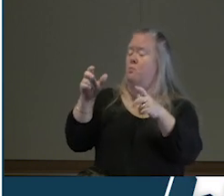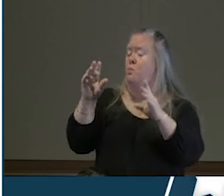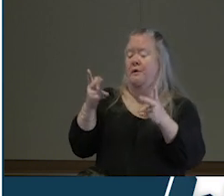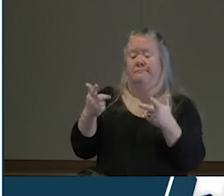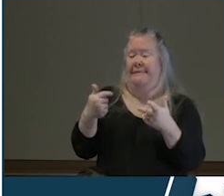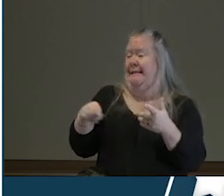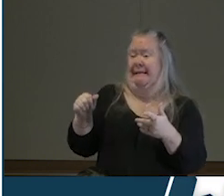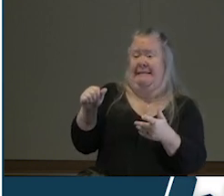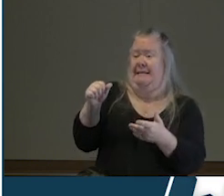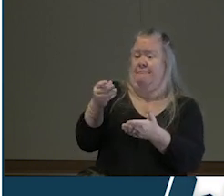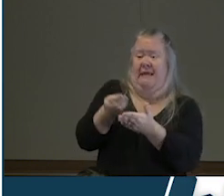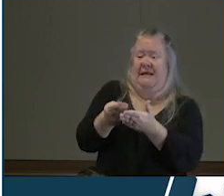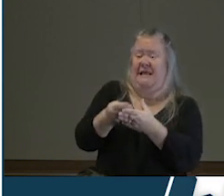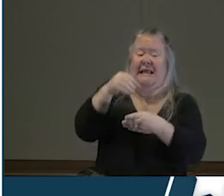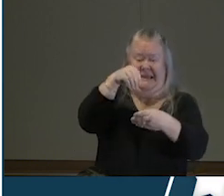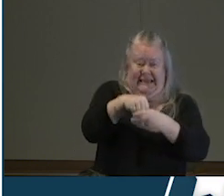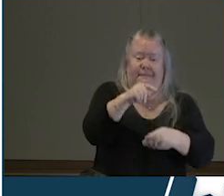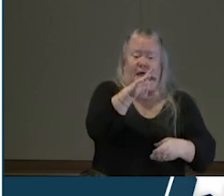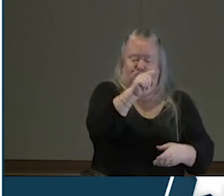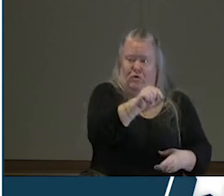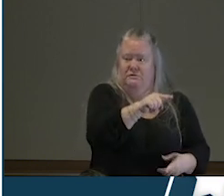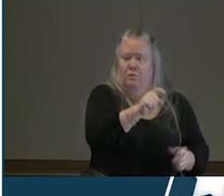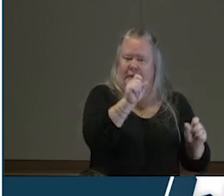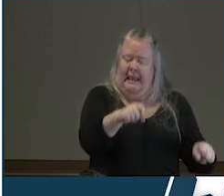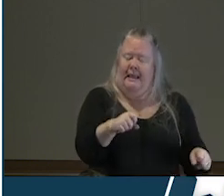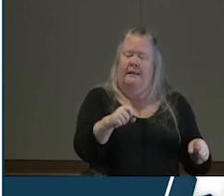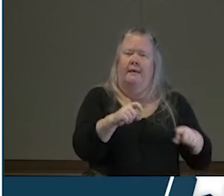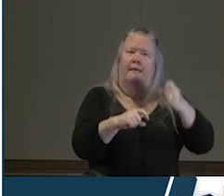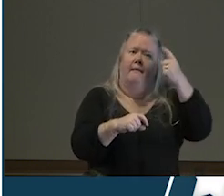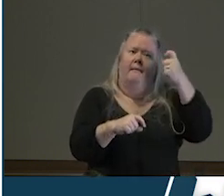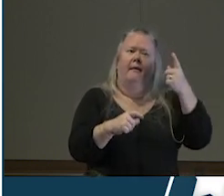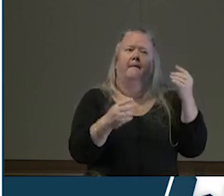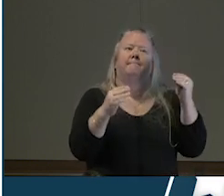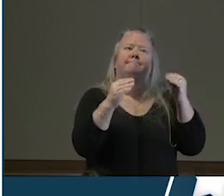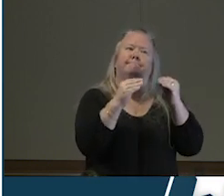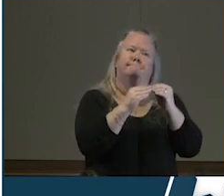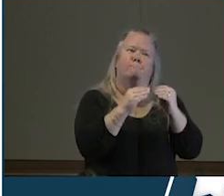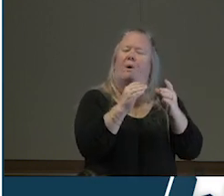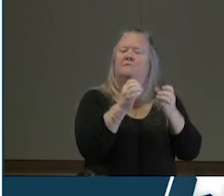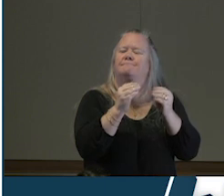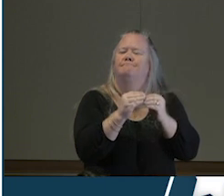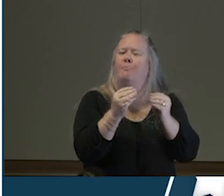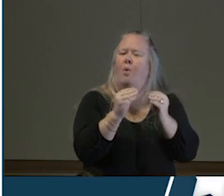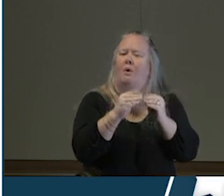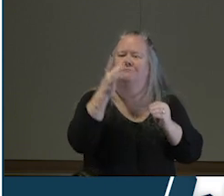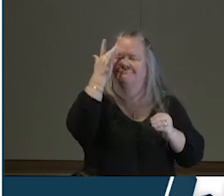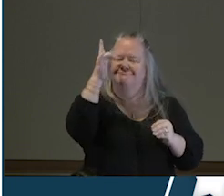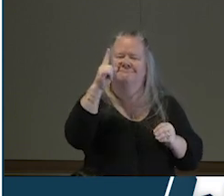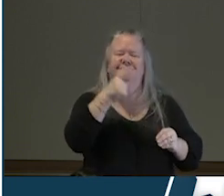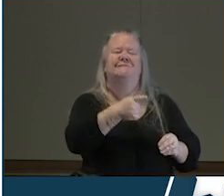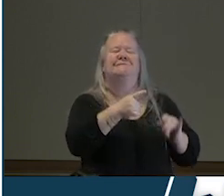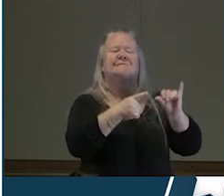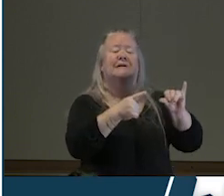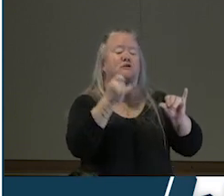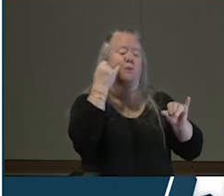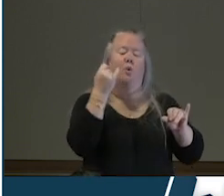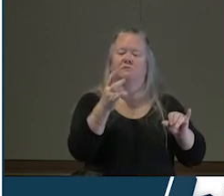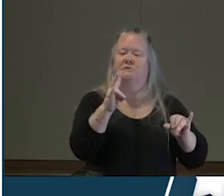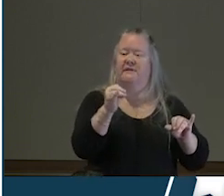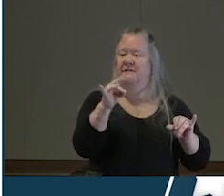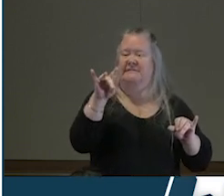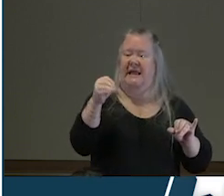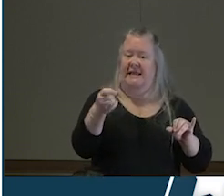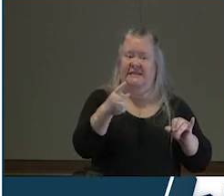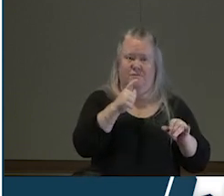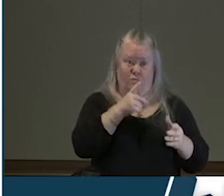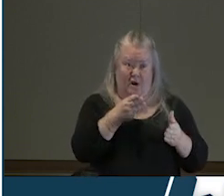any asset inside the trust. It's more a matter of what makes sense, right? Like if someone's in their 70s and 80s, we're